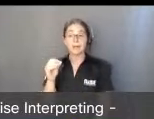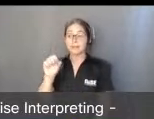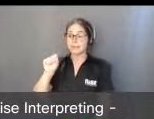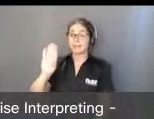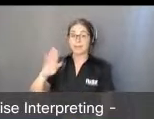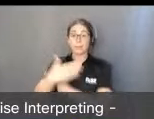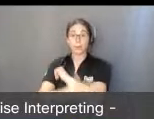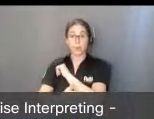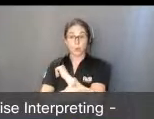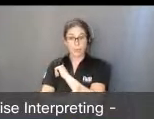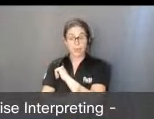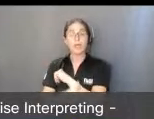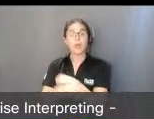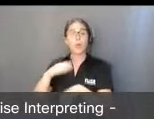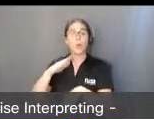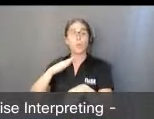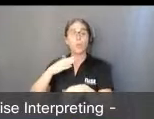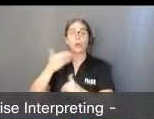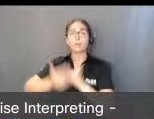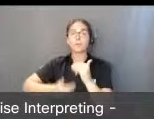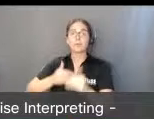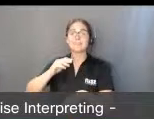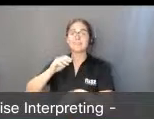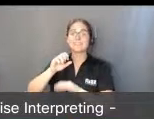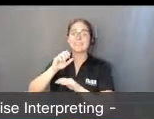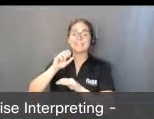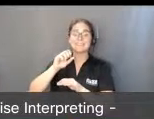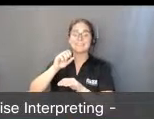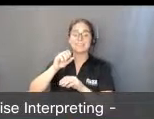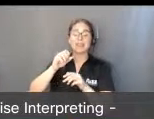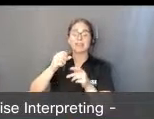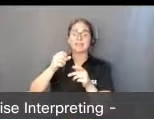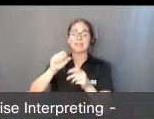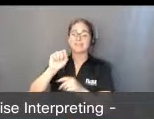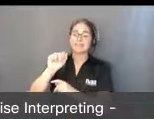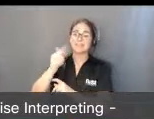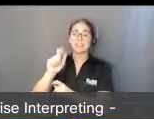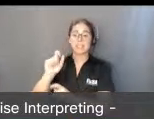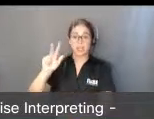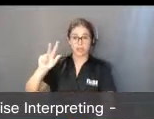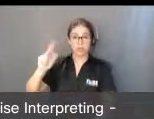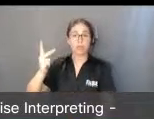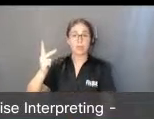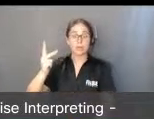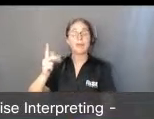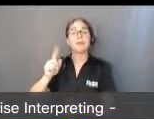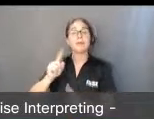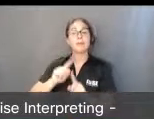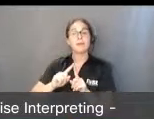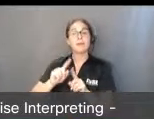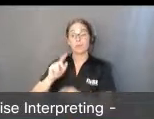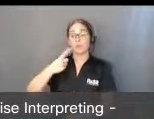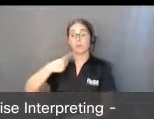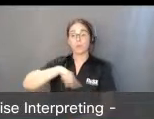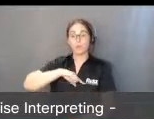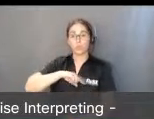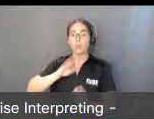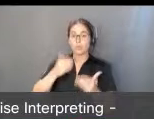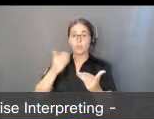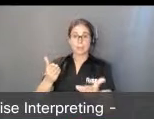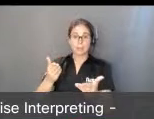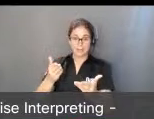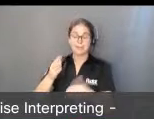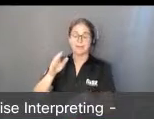a four-stage roadmap to reopening. As you recall, the task force made a recommendation to begin in stage two of our